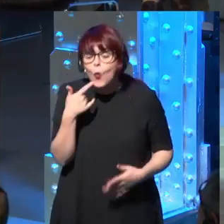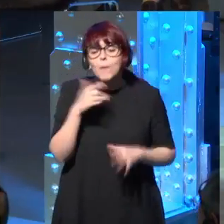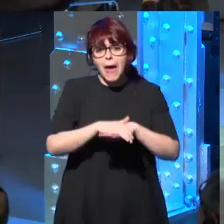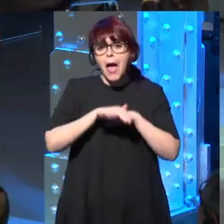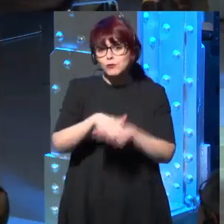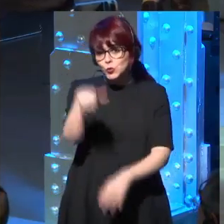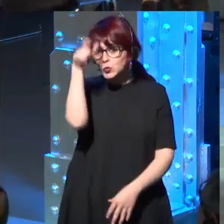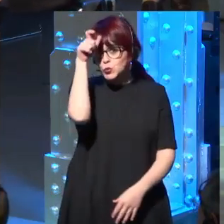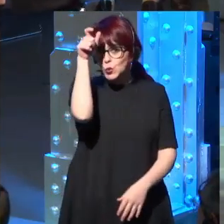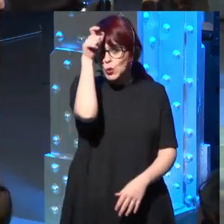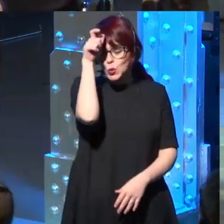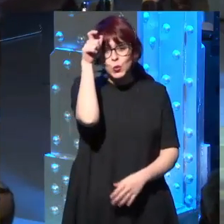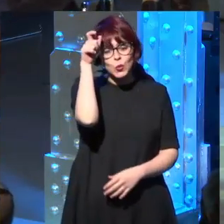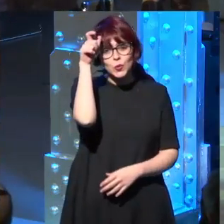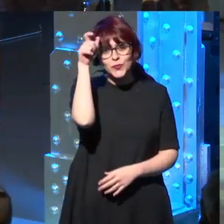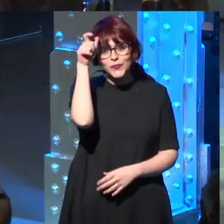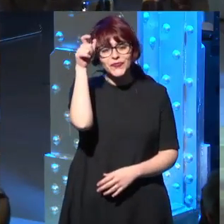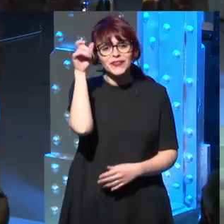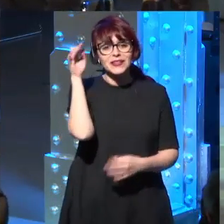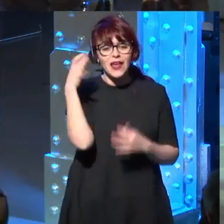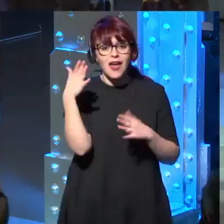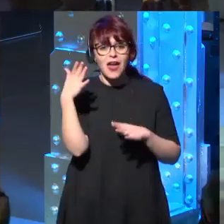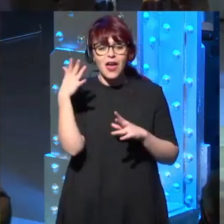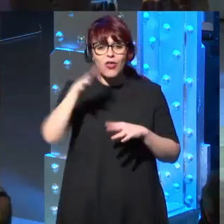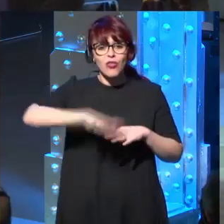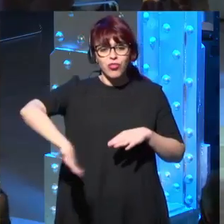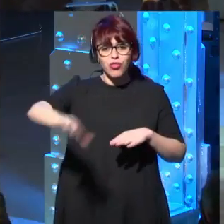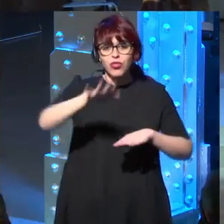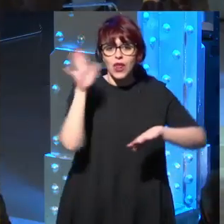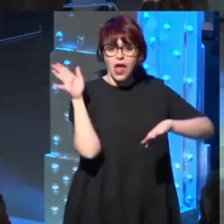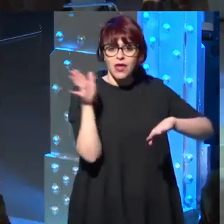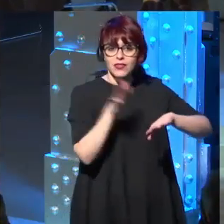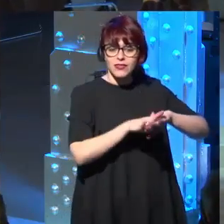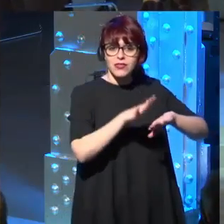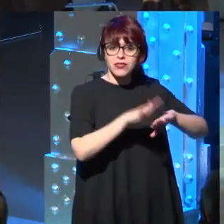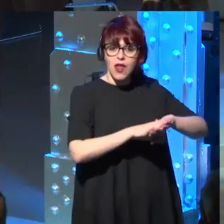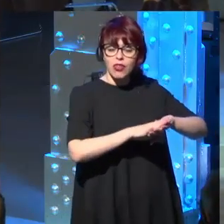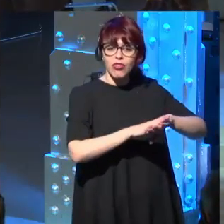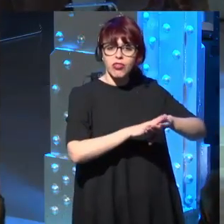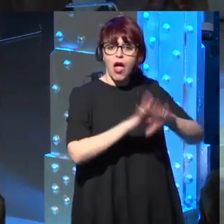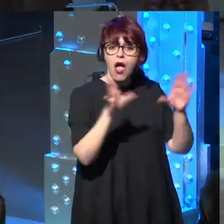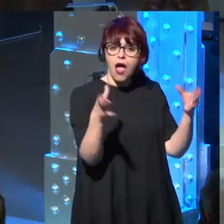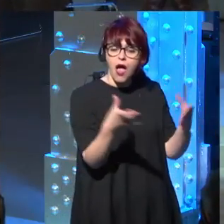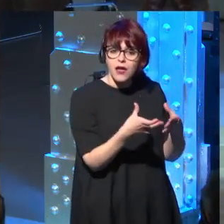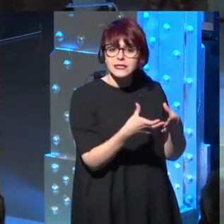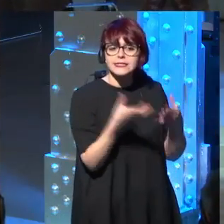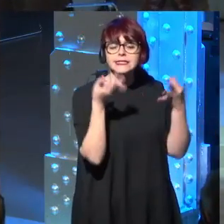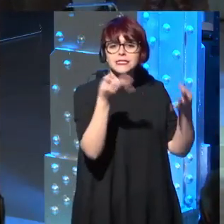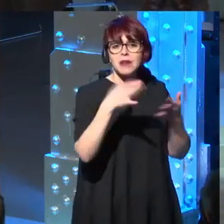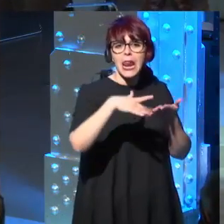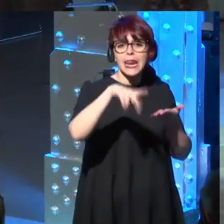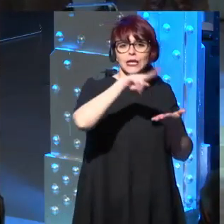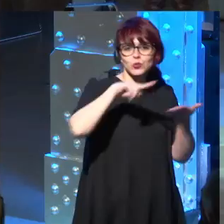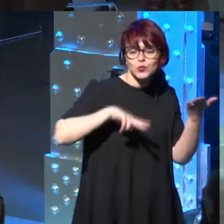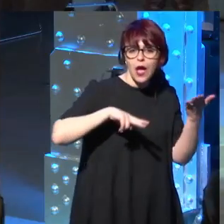they were leftist friends, secular friends. They would have some Marxist leftist books that have changed